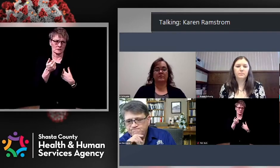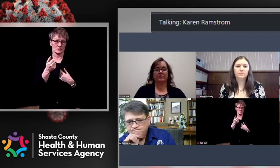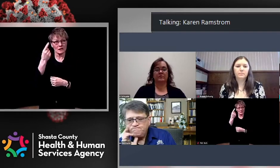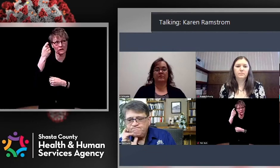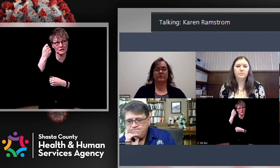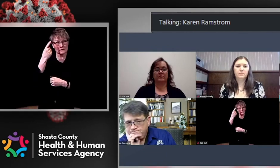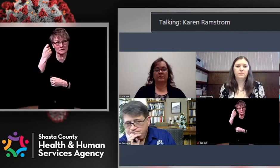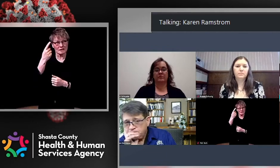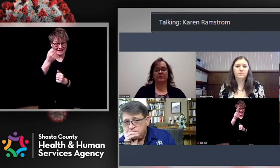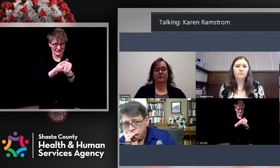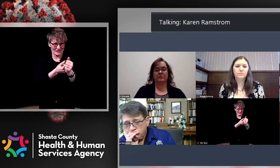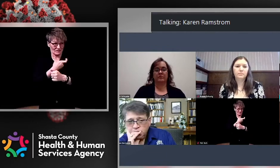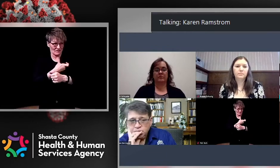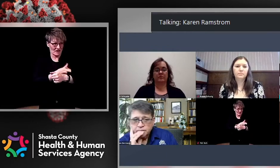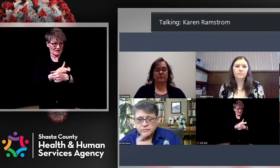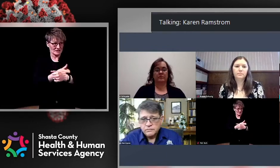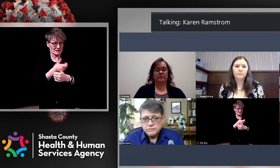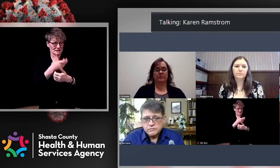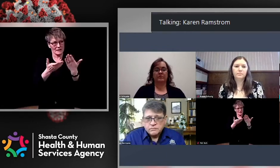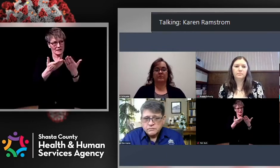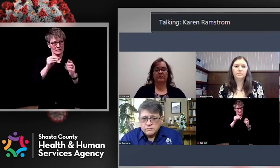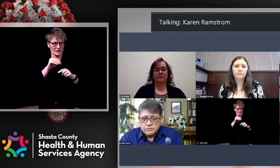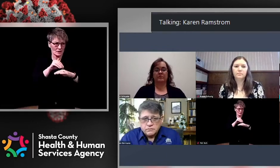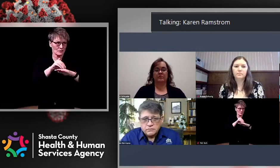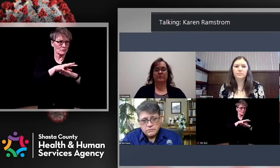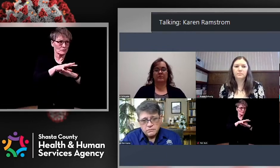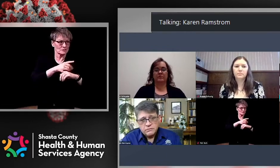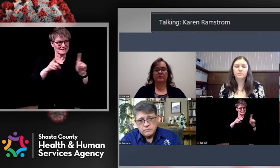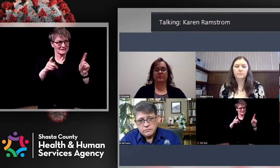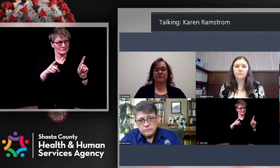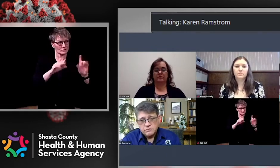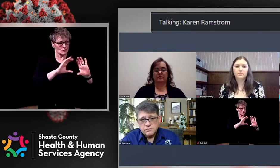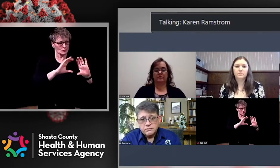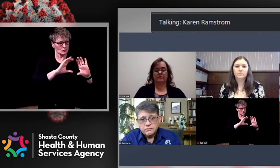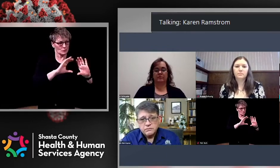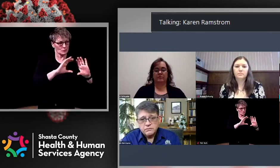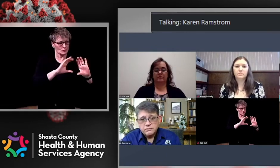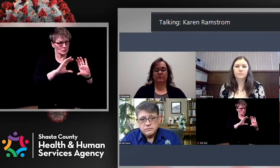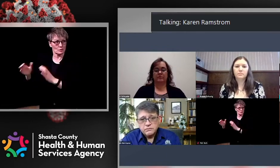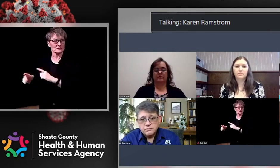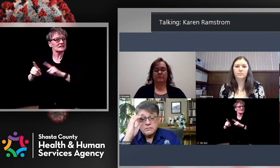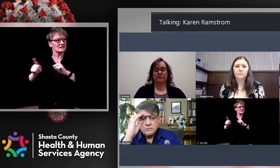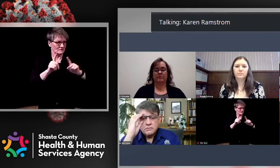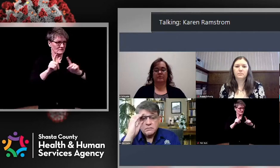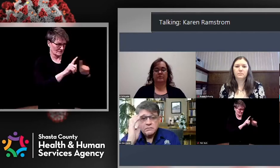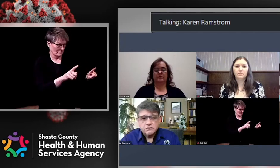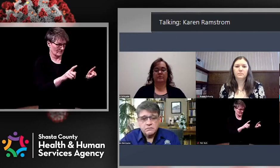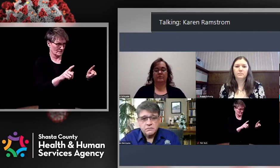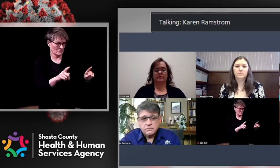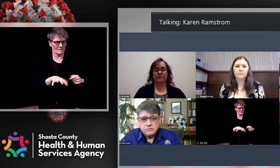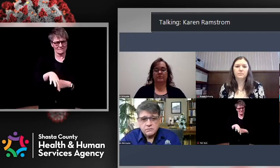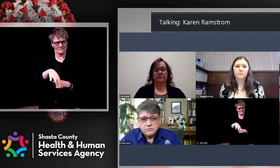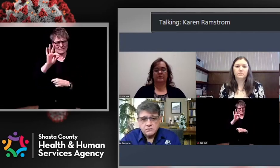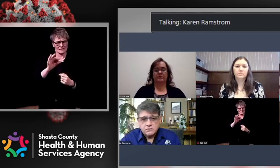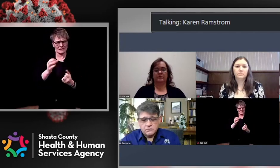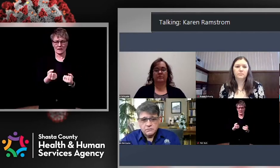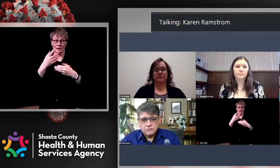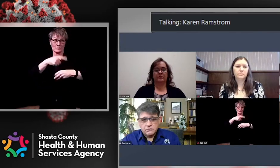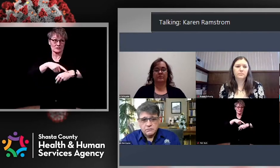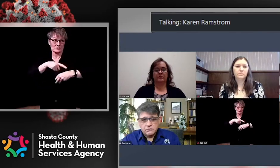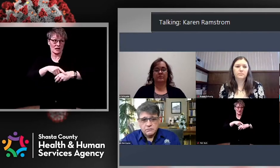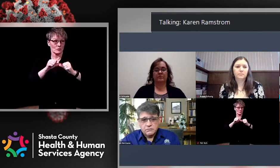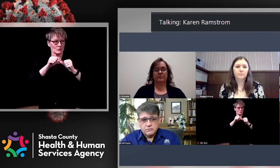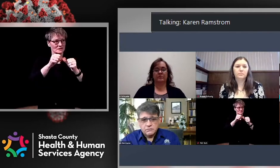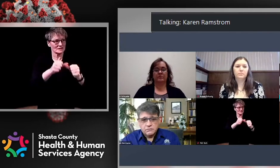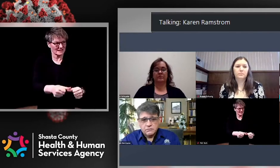populations. We will learn about how long they last, and that may vary across vaccine. So I think the more